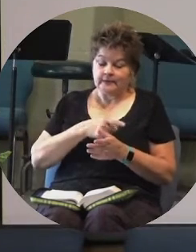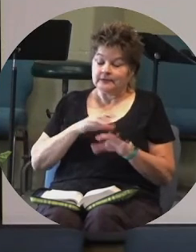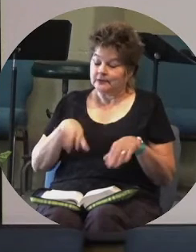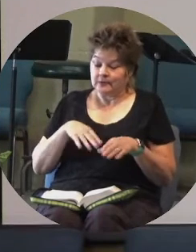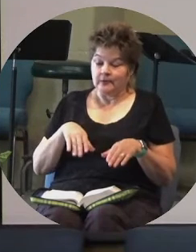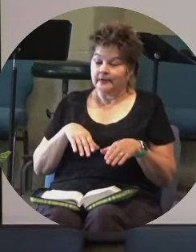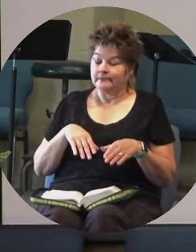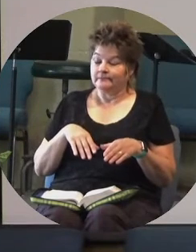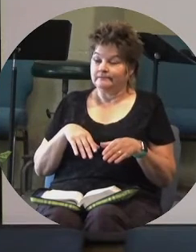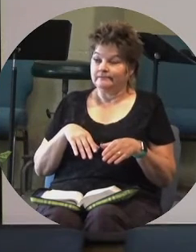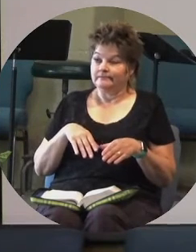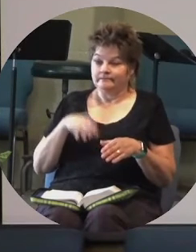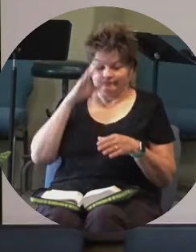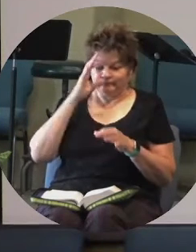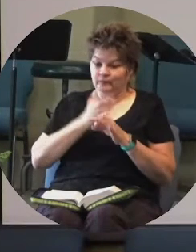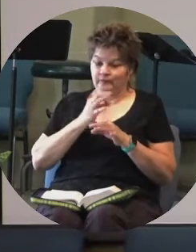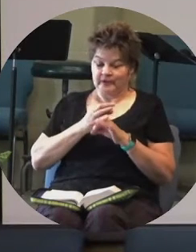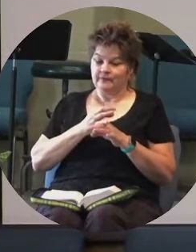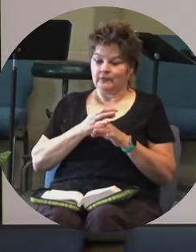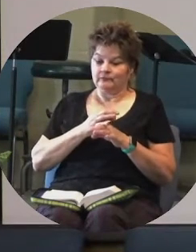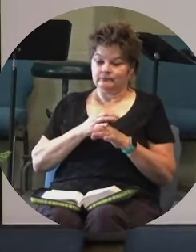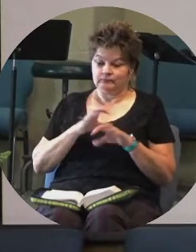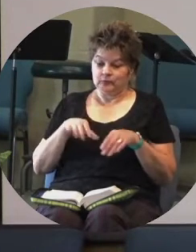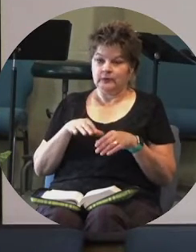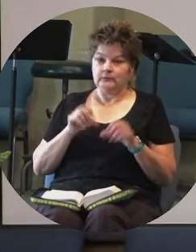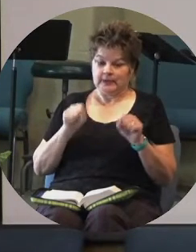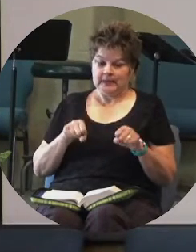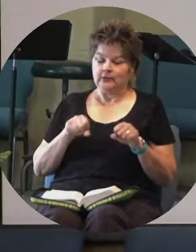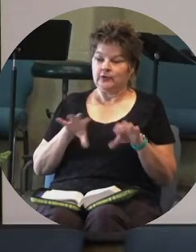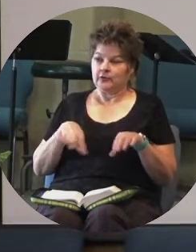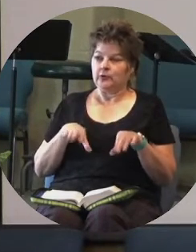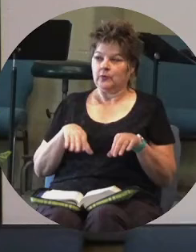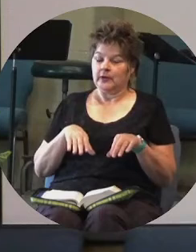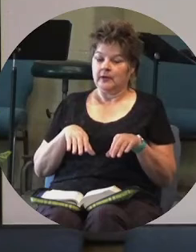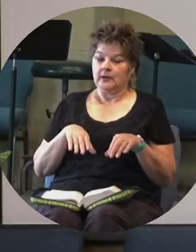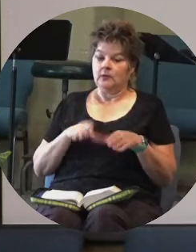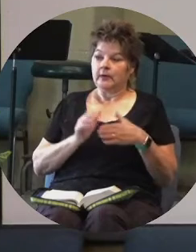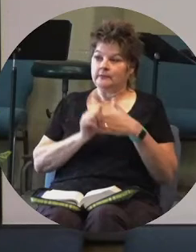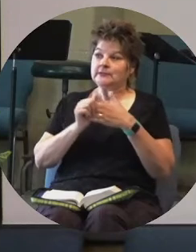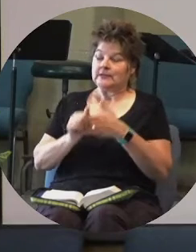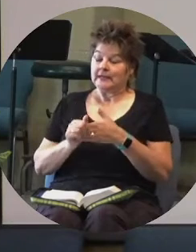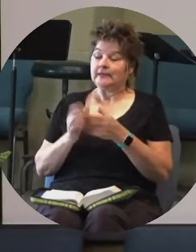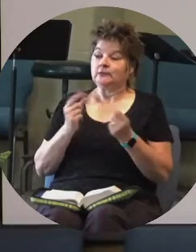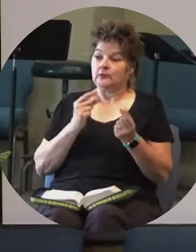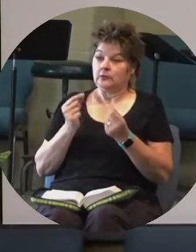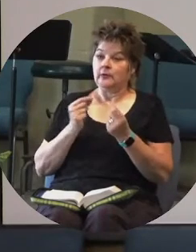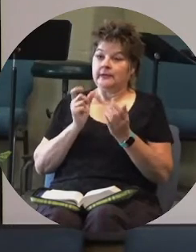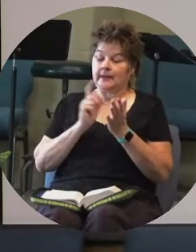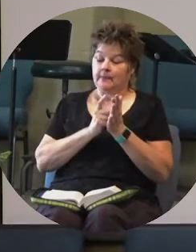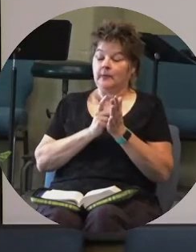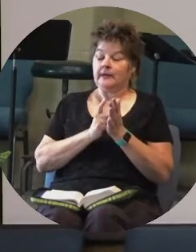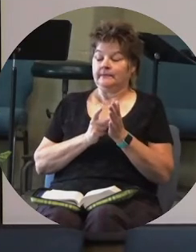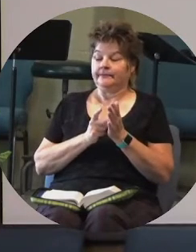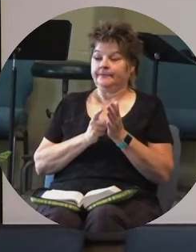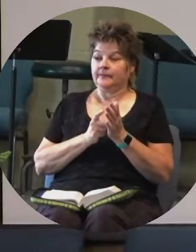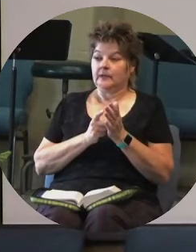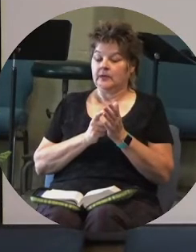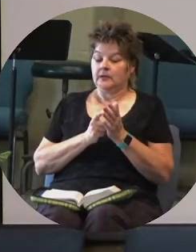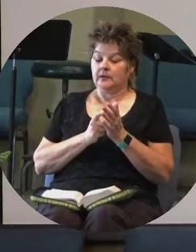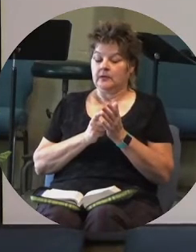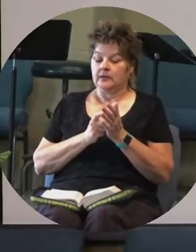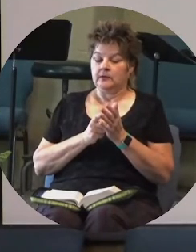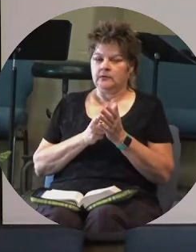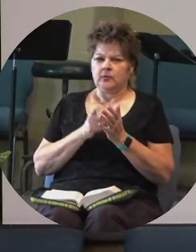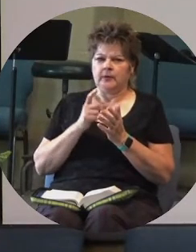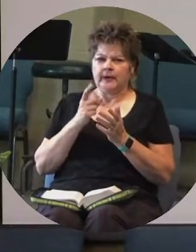faithful, doing what he could do and what he was led to do at that moment. So here's what I kind of want